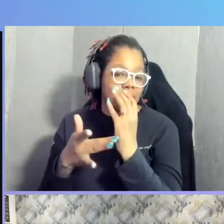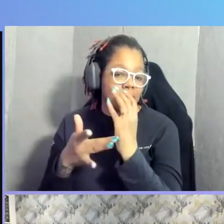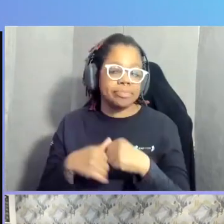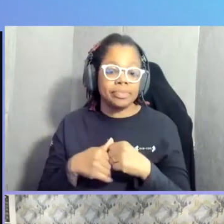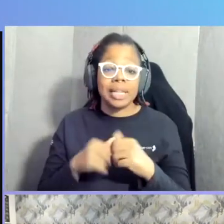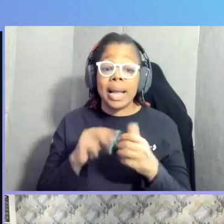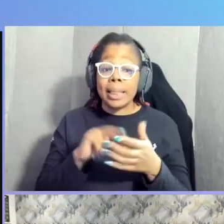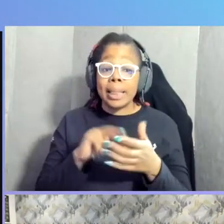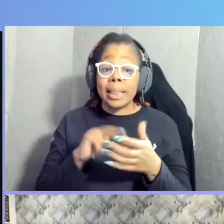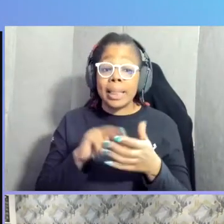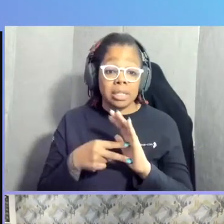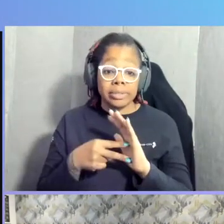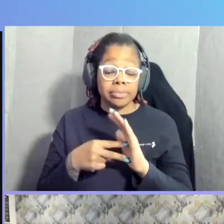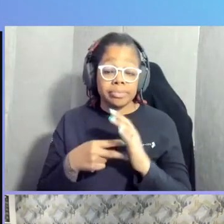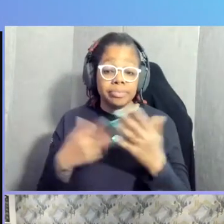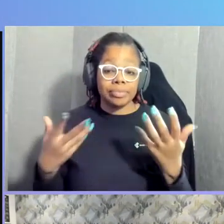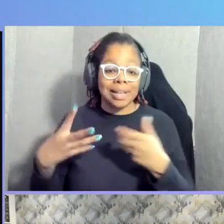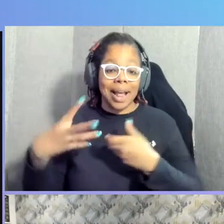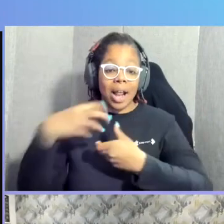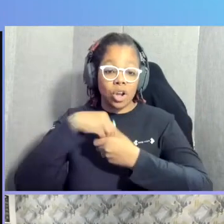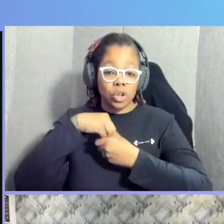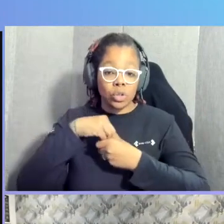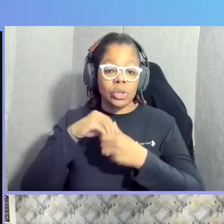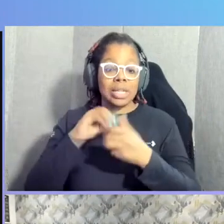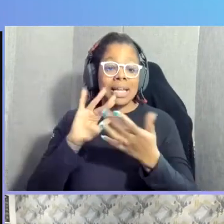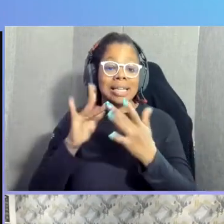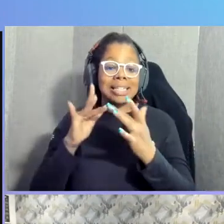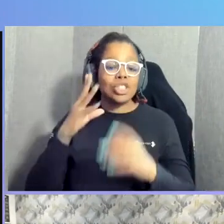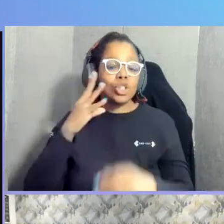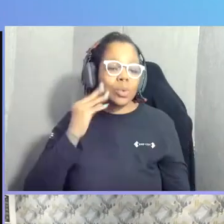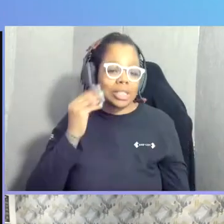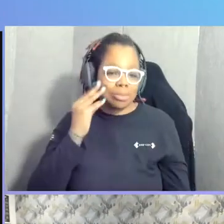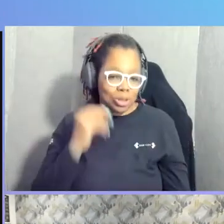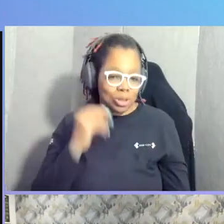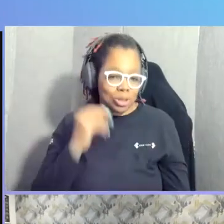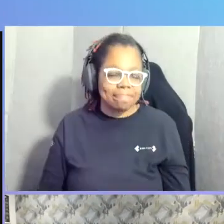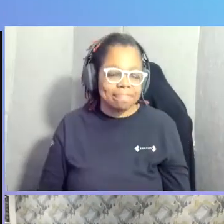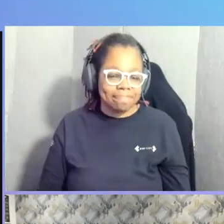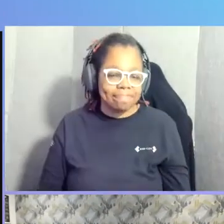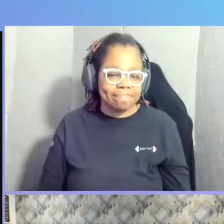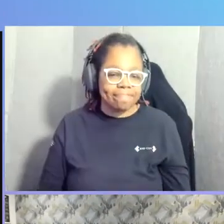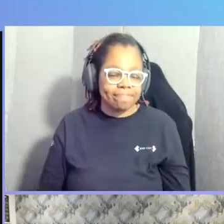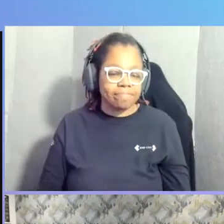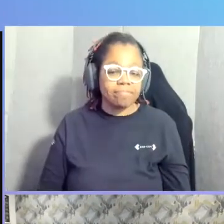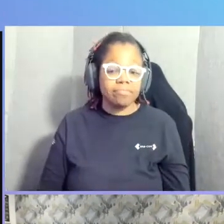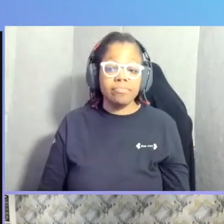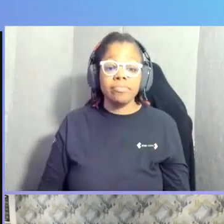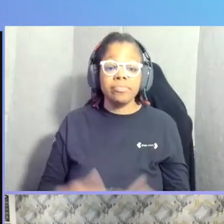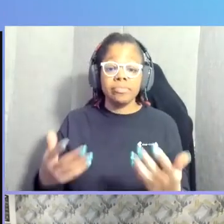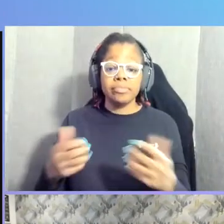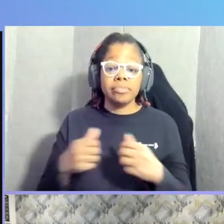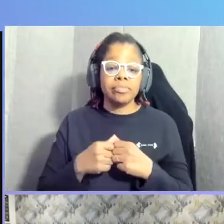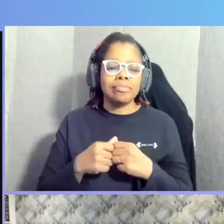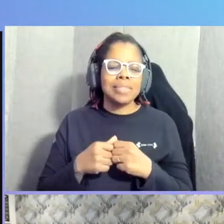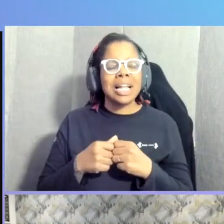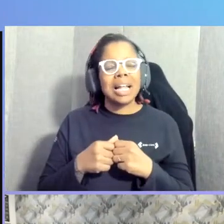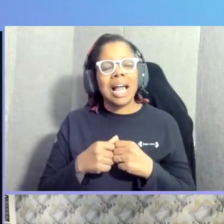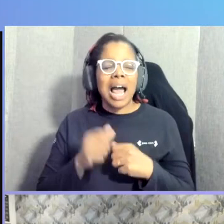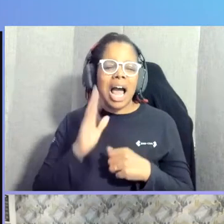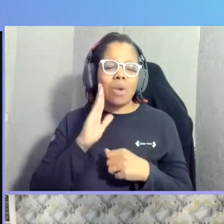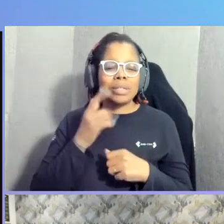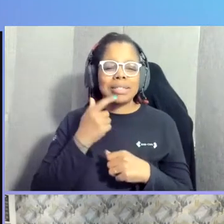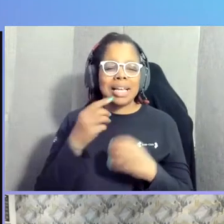It means it includes digital experience. The EDA, I would say that it's